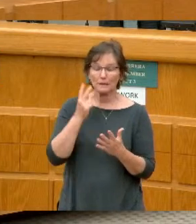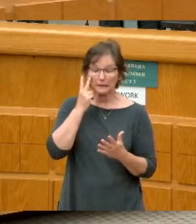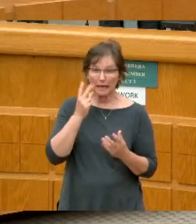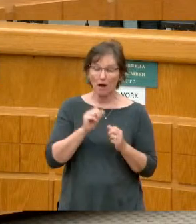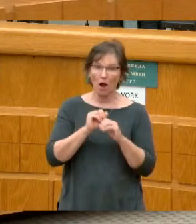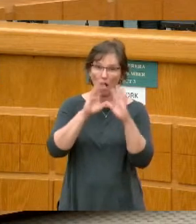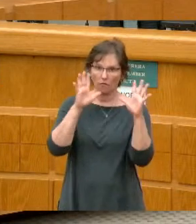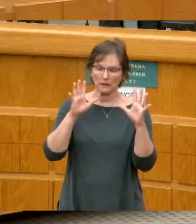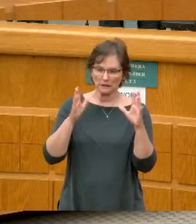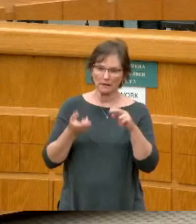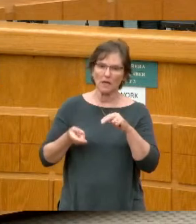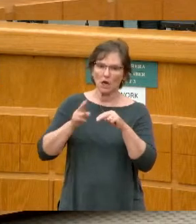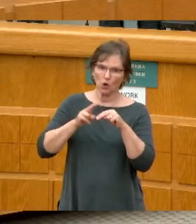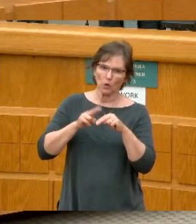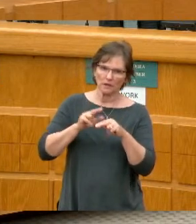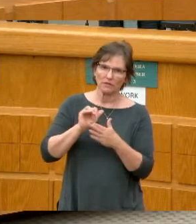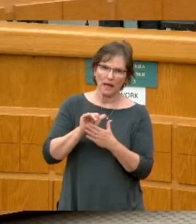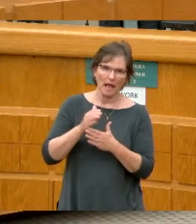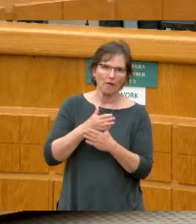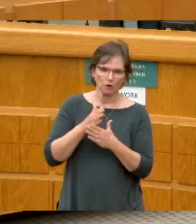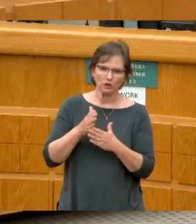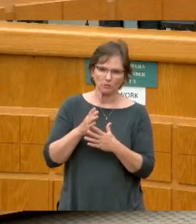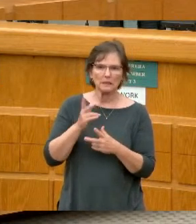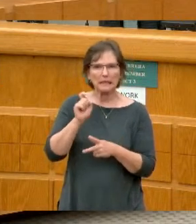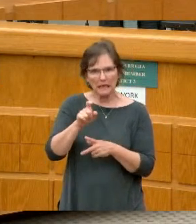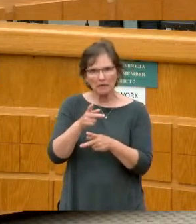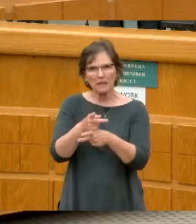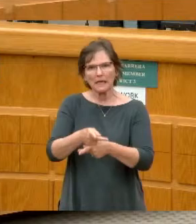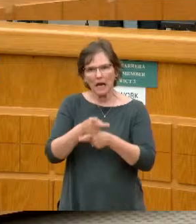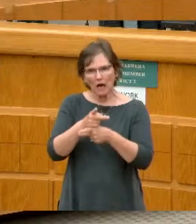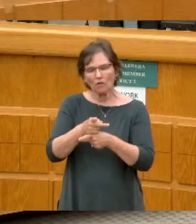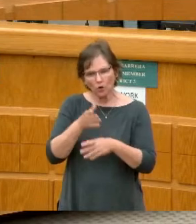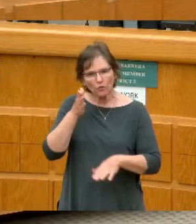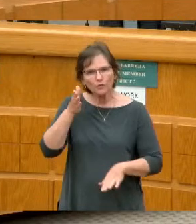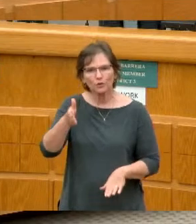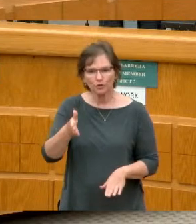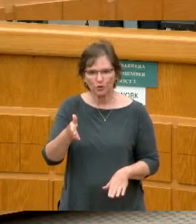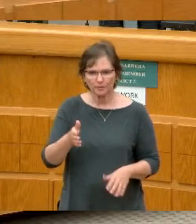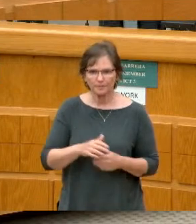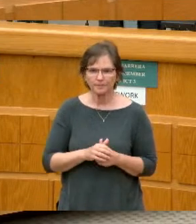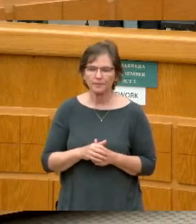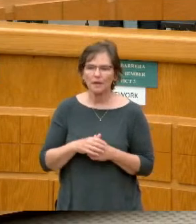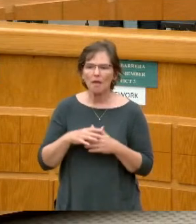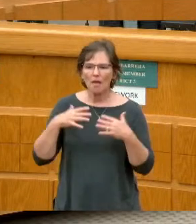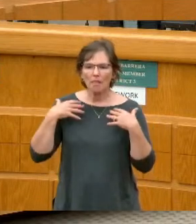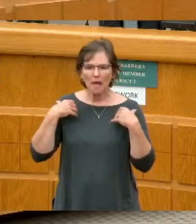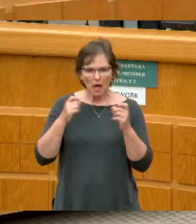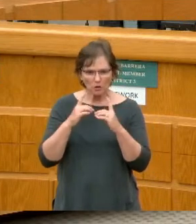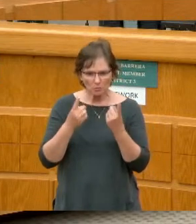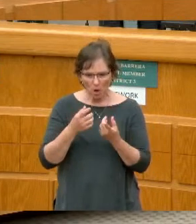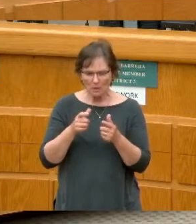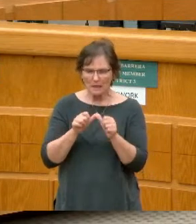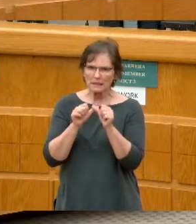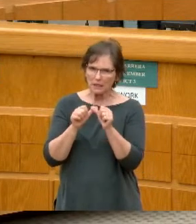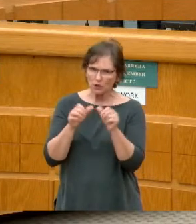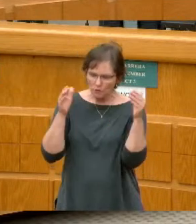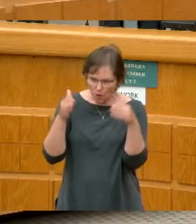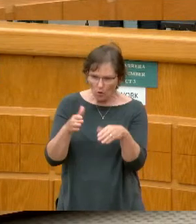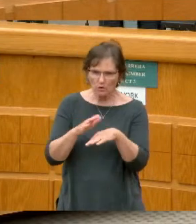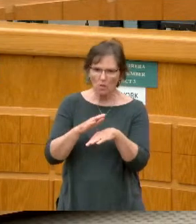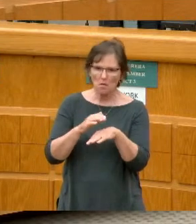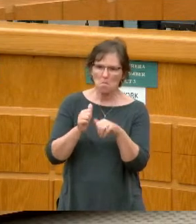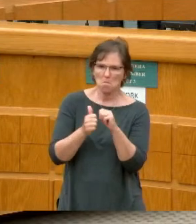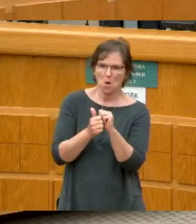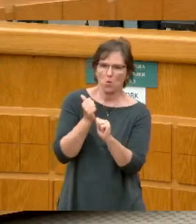And today our 7-day daily average has increased from last week, it was in the 40s, to today it's 65 cases per